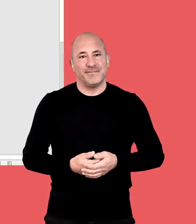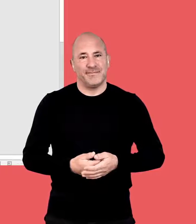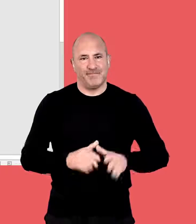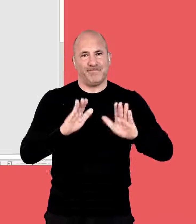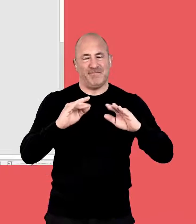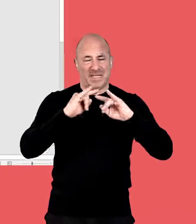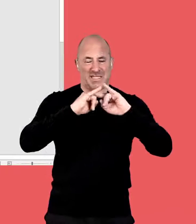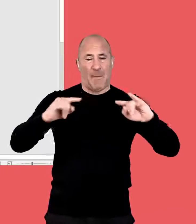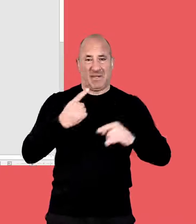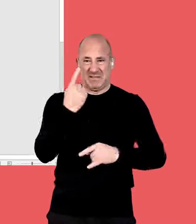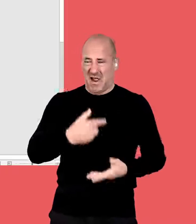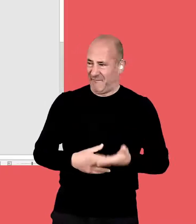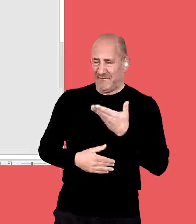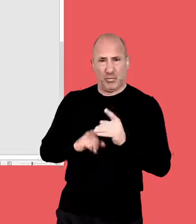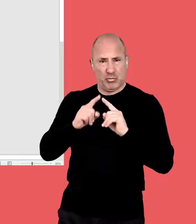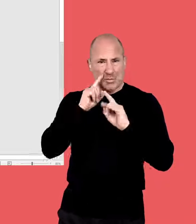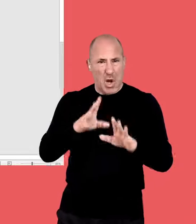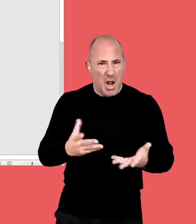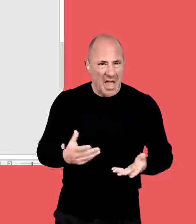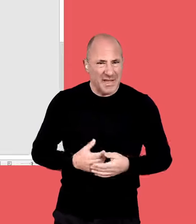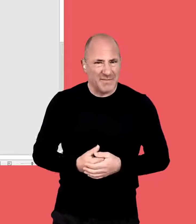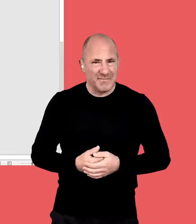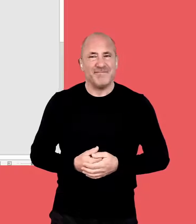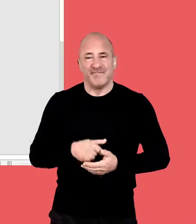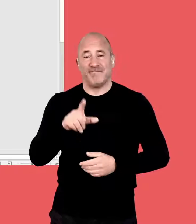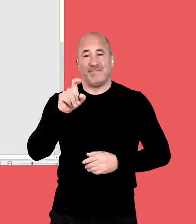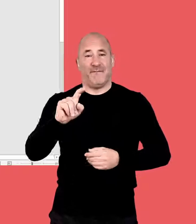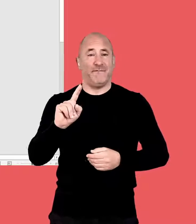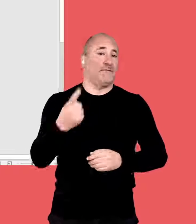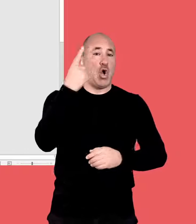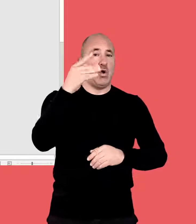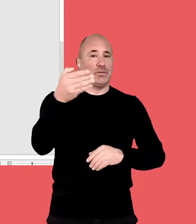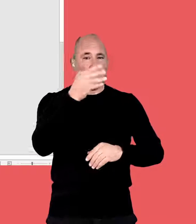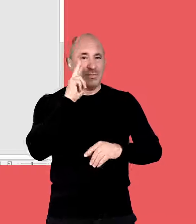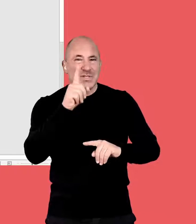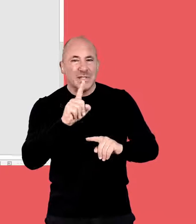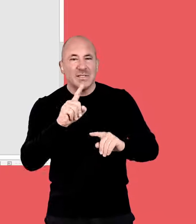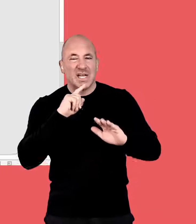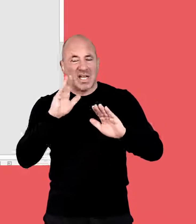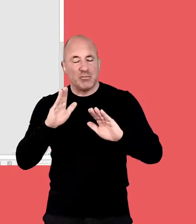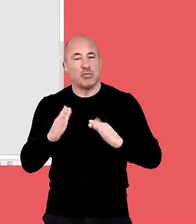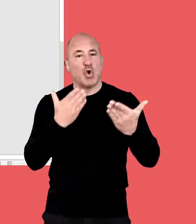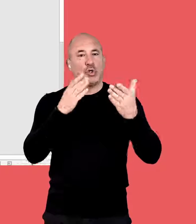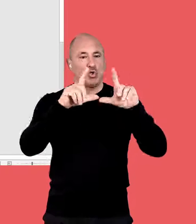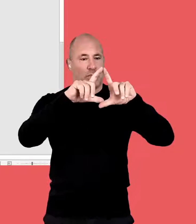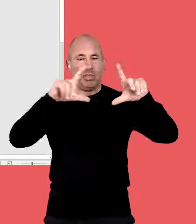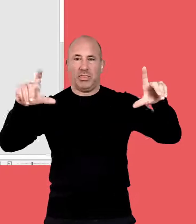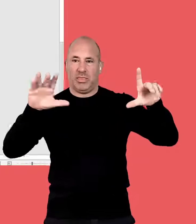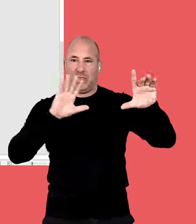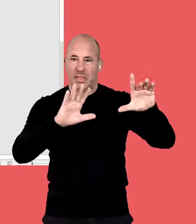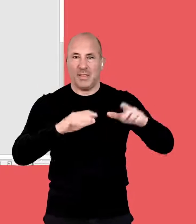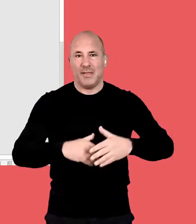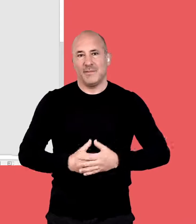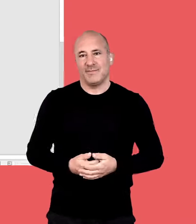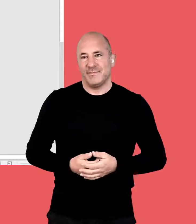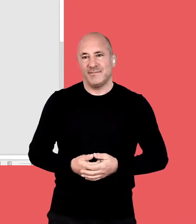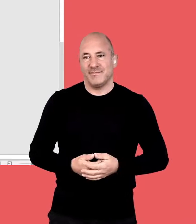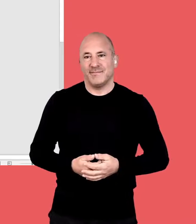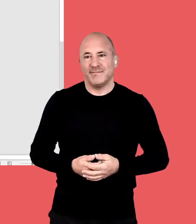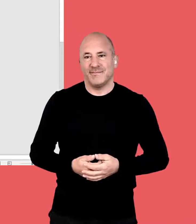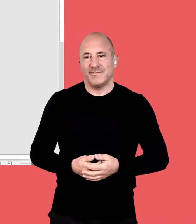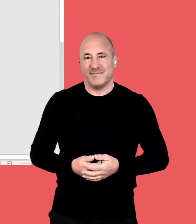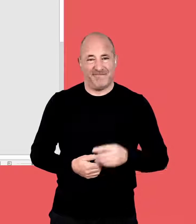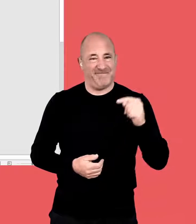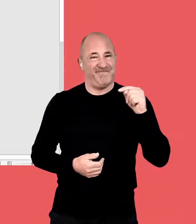In terms of the template itself, the first tab that we will look at is the introduction sheet.